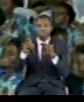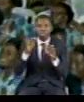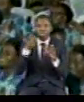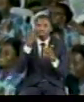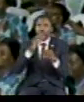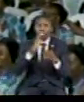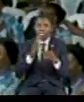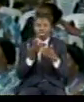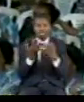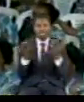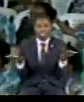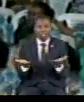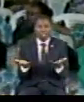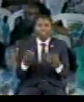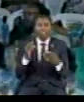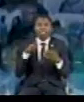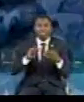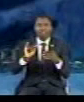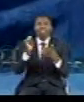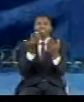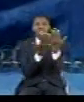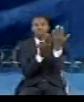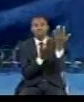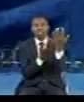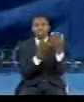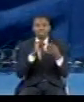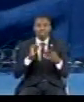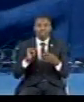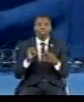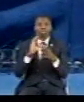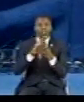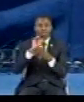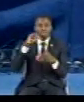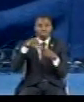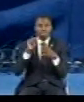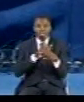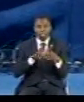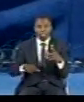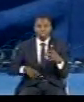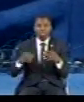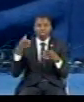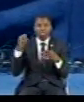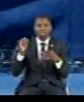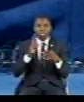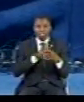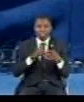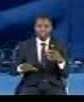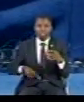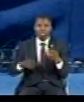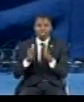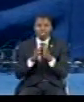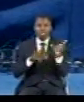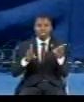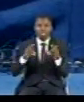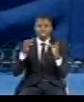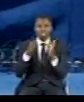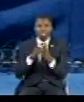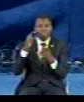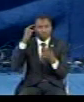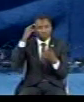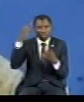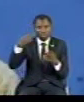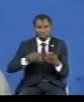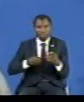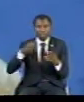waiting, trust God. The God that did it for me, when all hope was lost, he will do it for you in